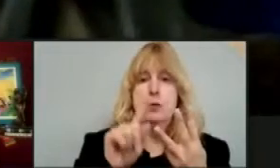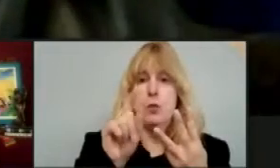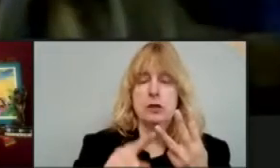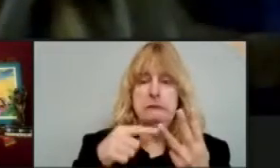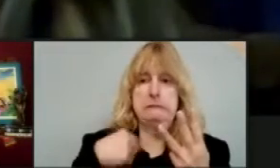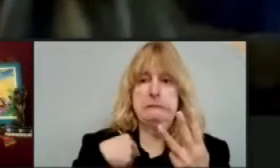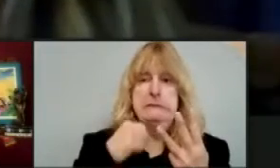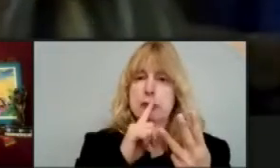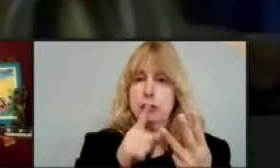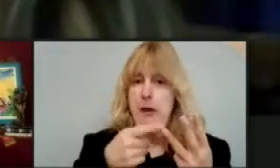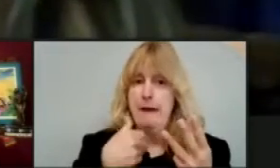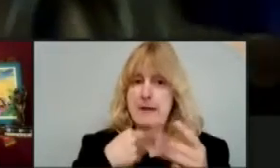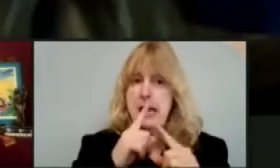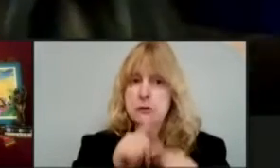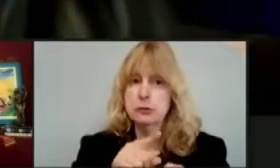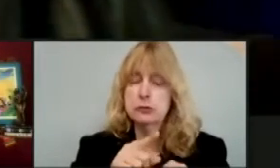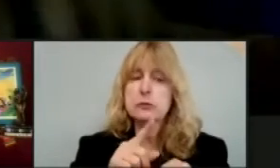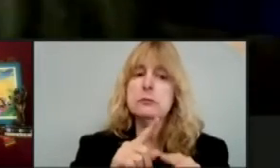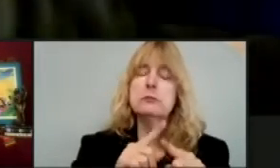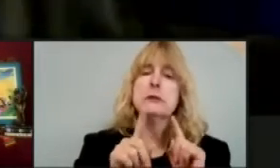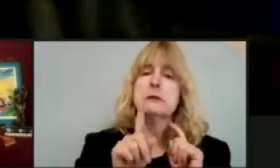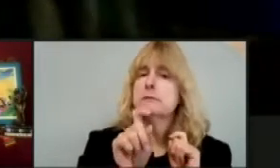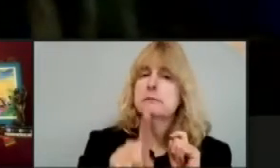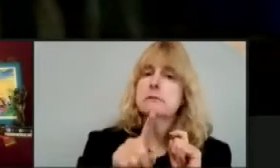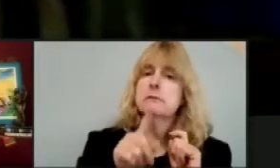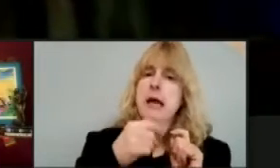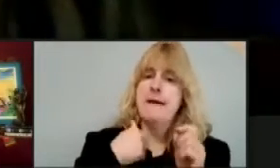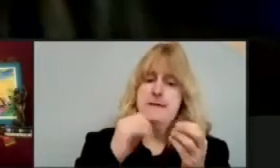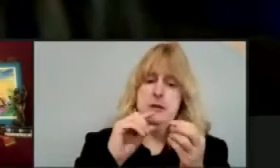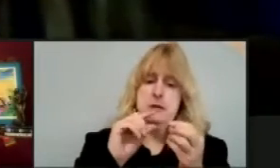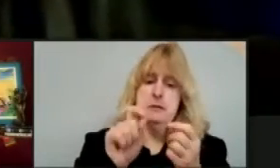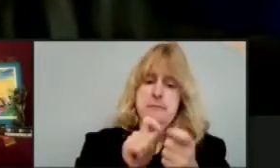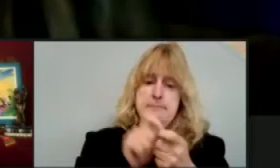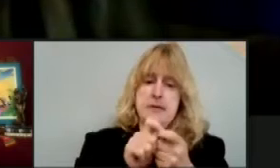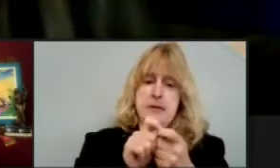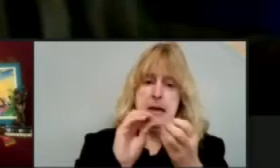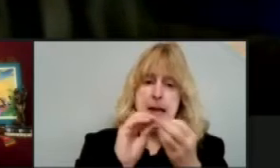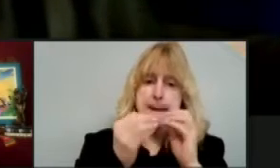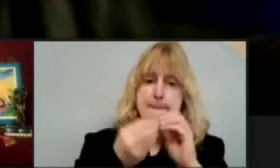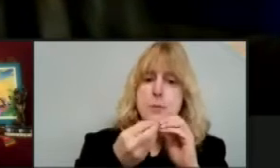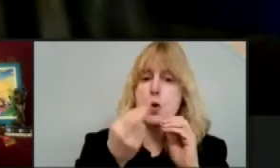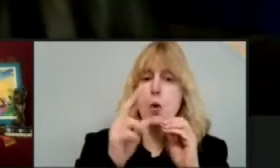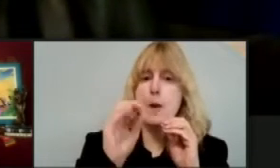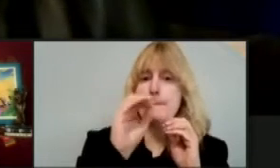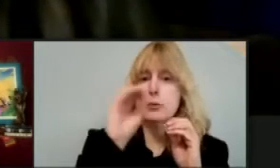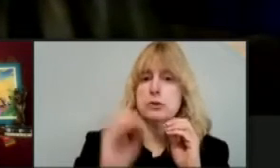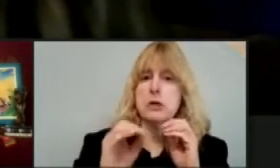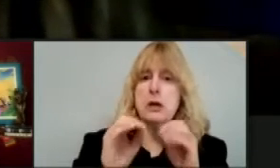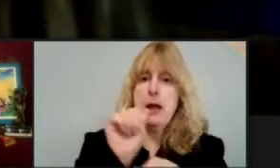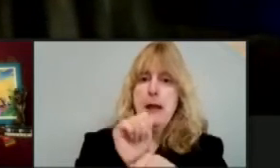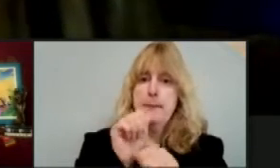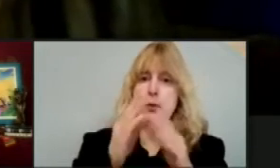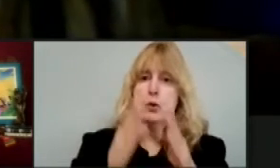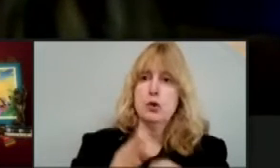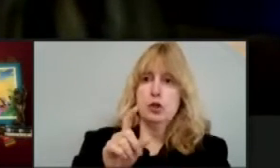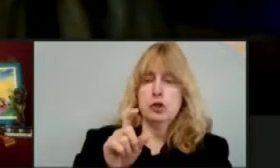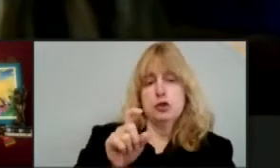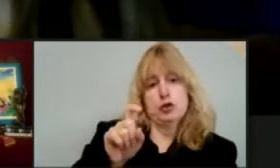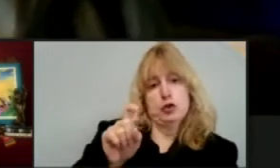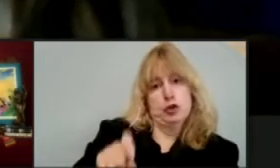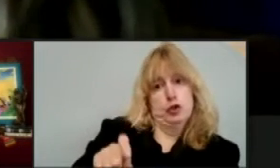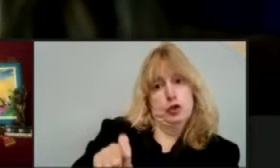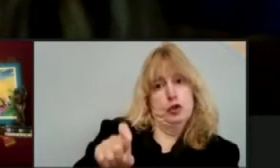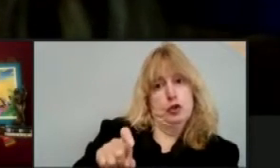it, but is there a particular number or a percentage of employees that should be vaccinated in order